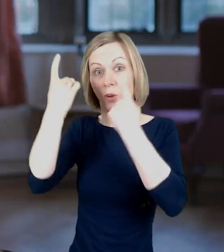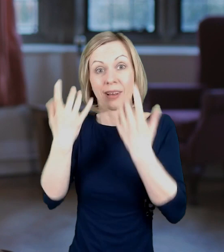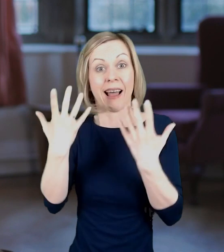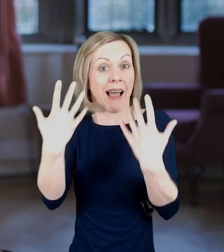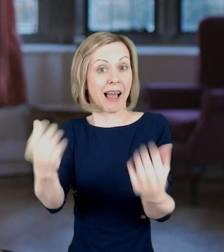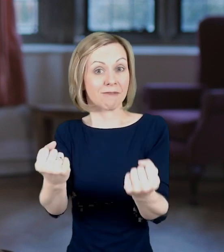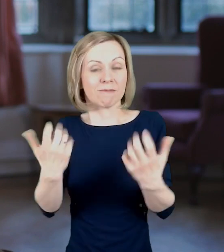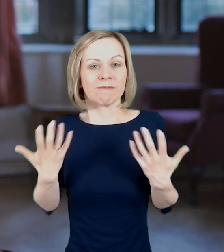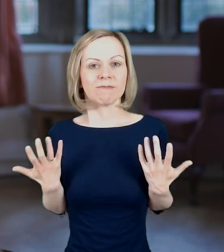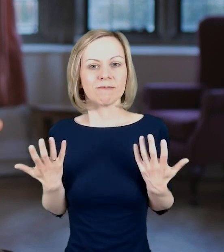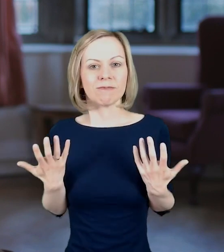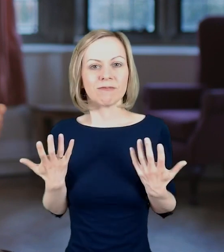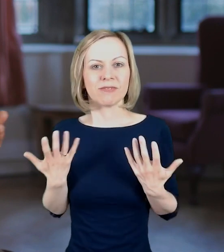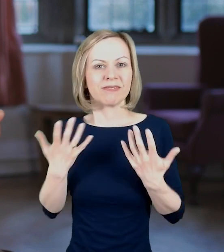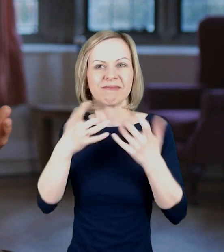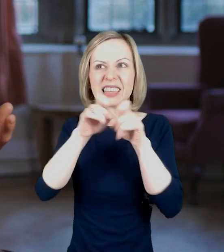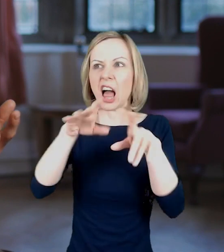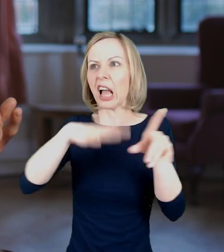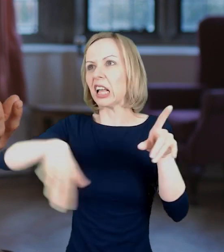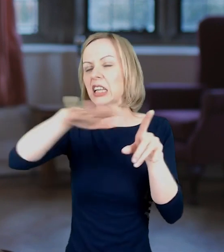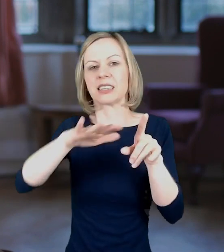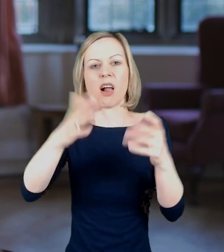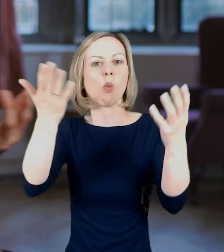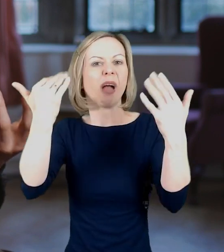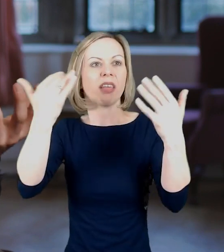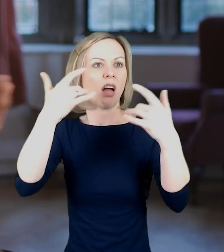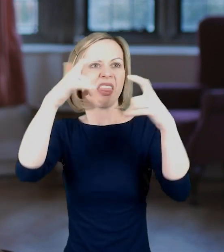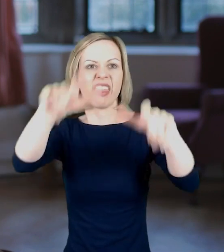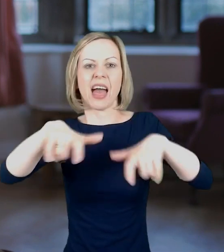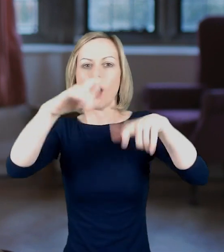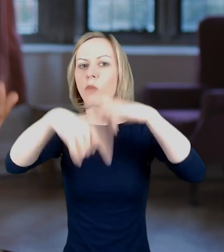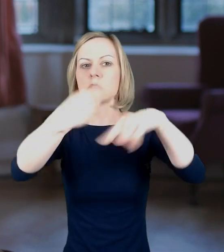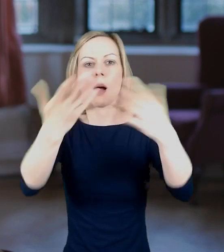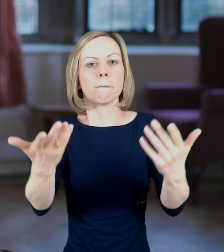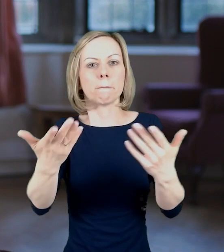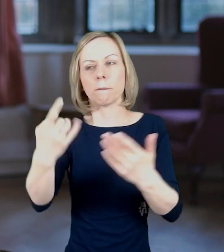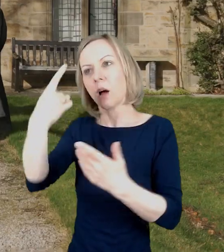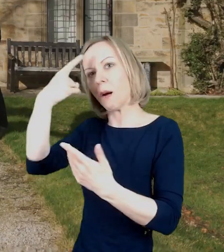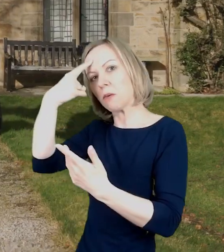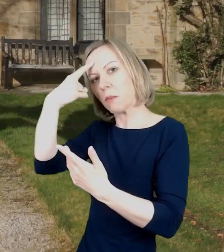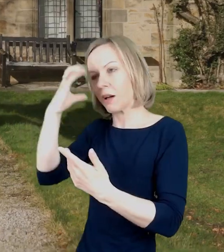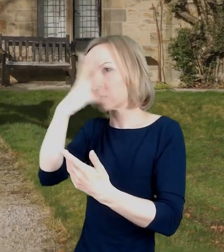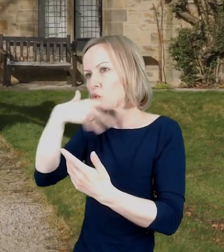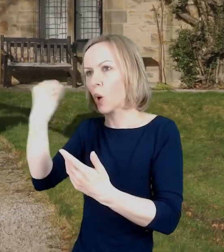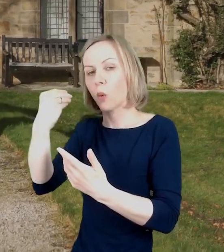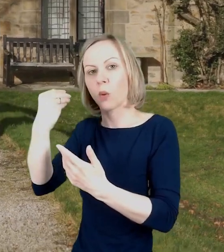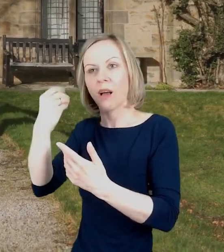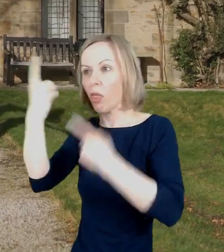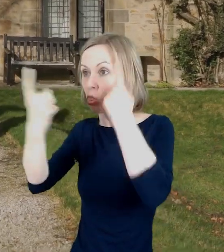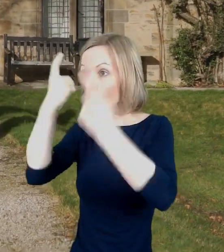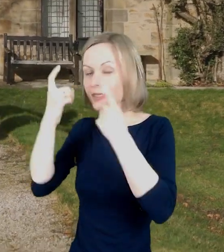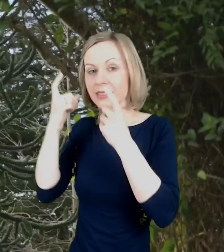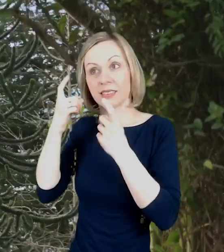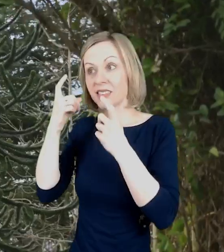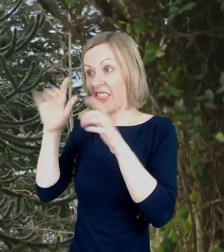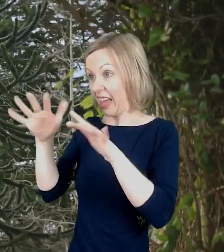they're almost like the weather of the soul, of the mind. So it's possible for us